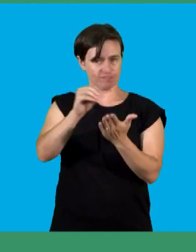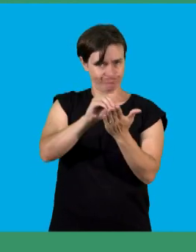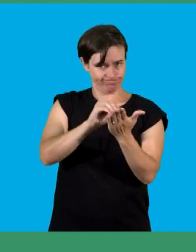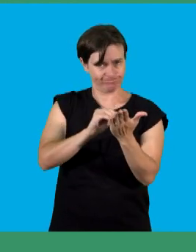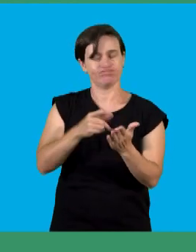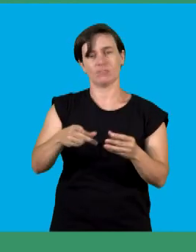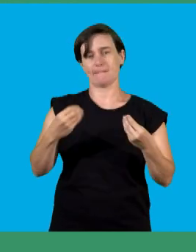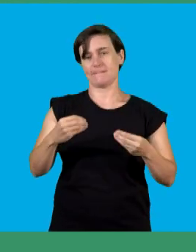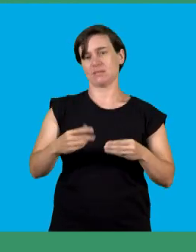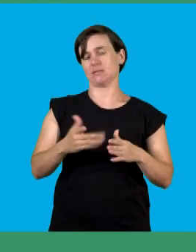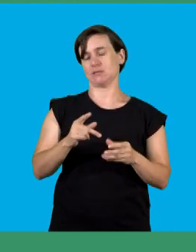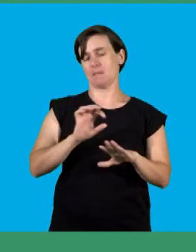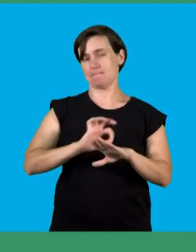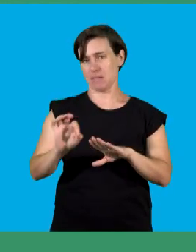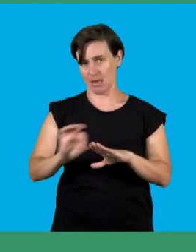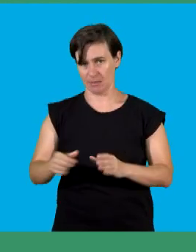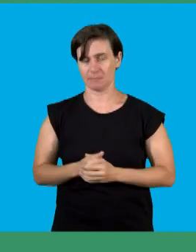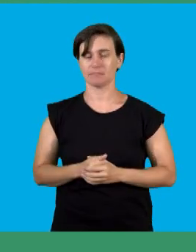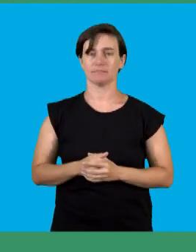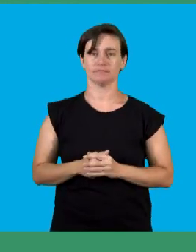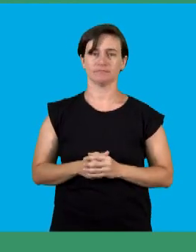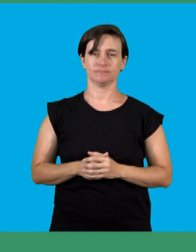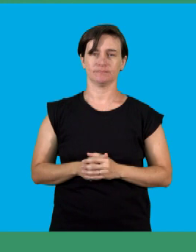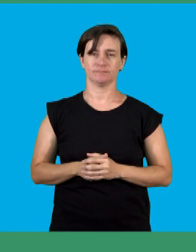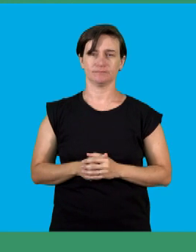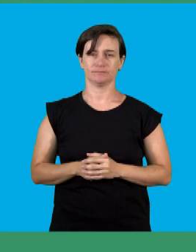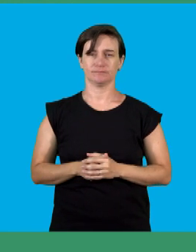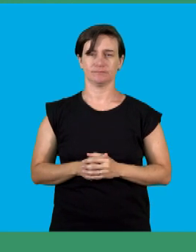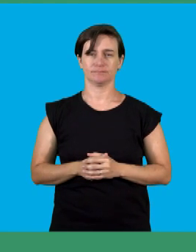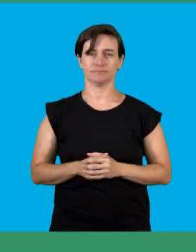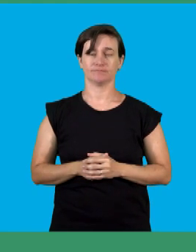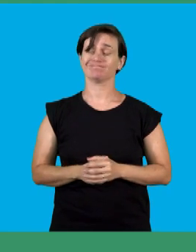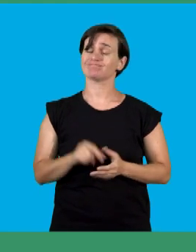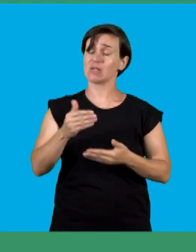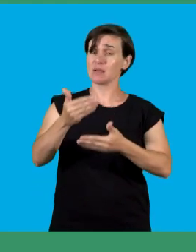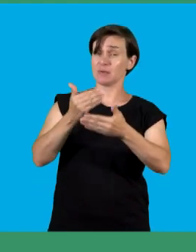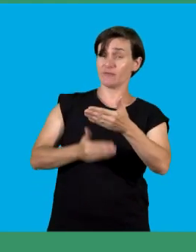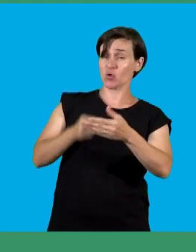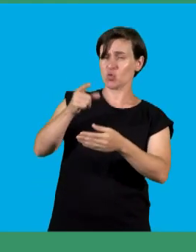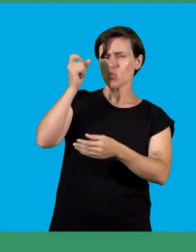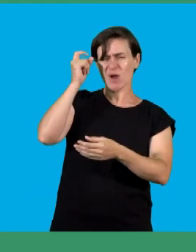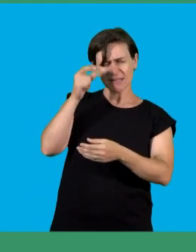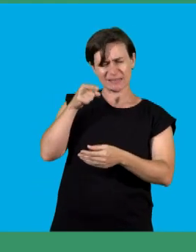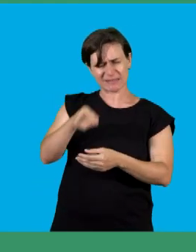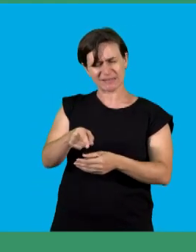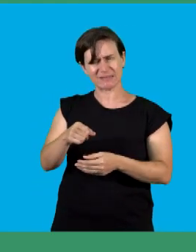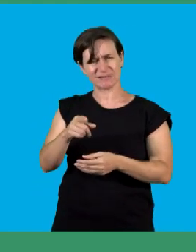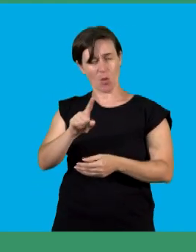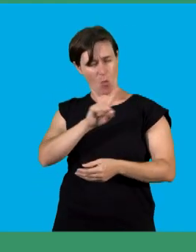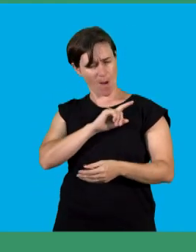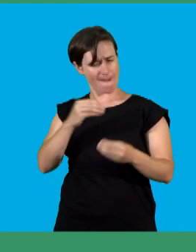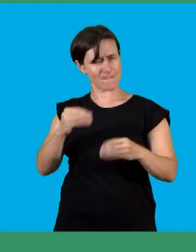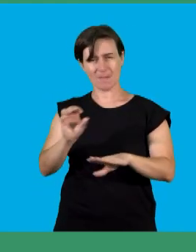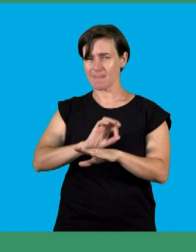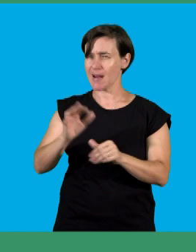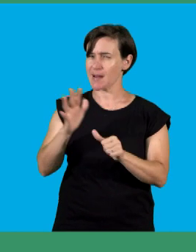What does the business plan comprises of? All right, but obviously, before you understand the meaning, the importance